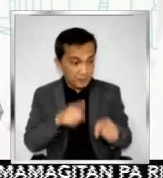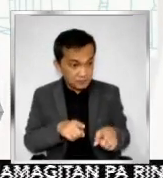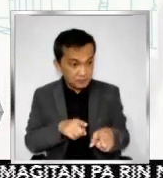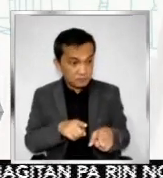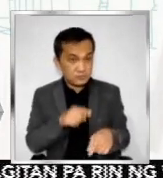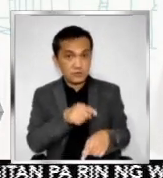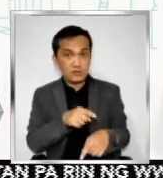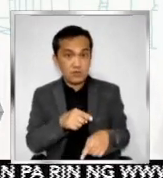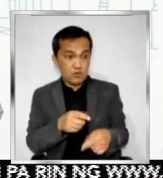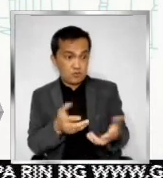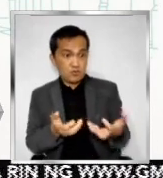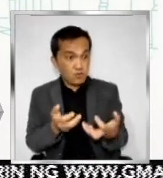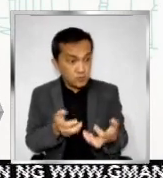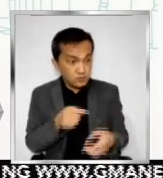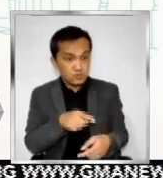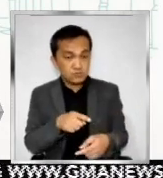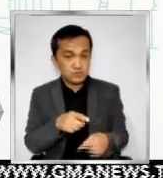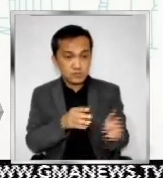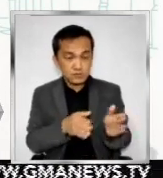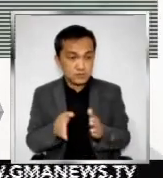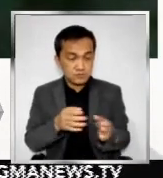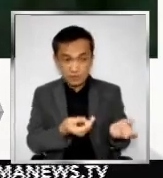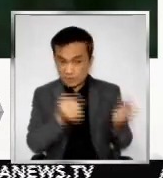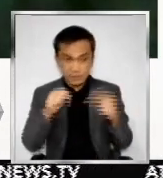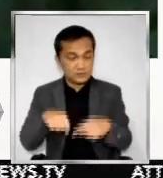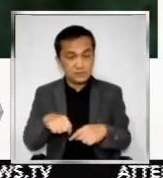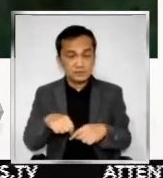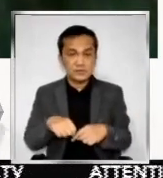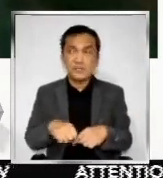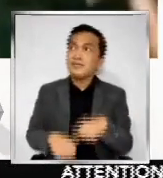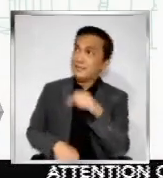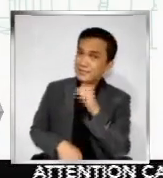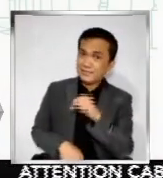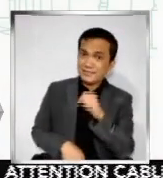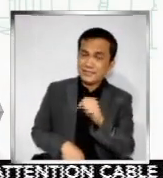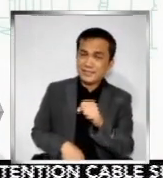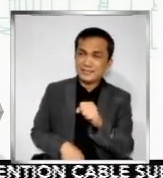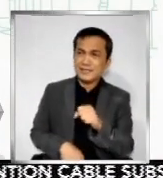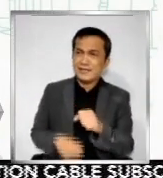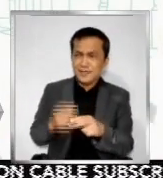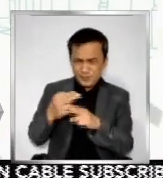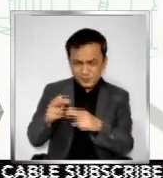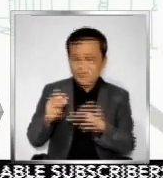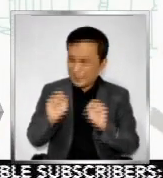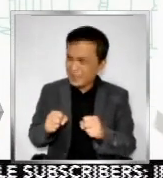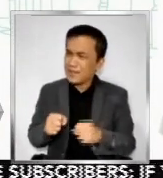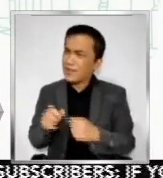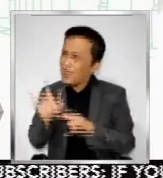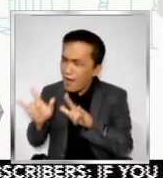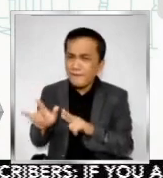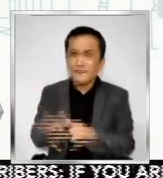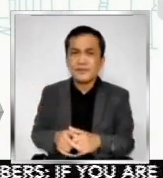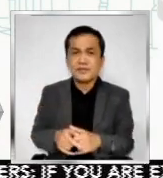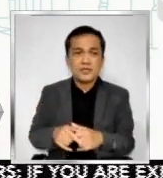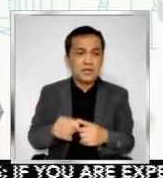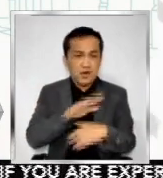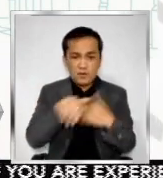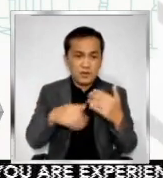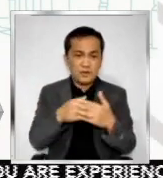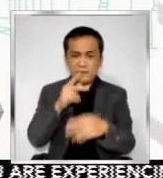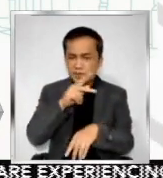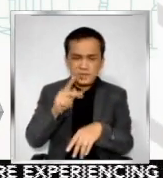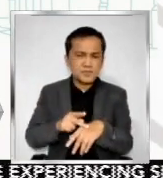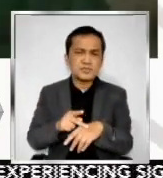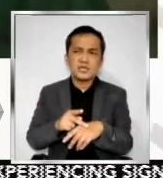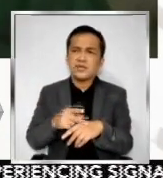on probably coming here? Yeah, as soon as we can, I'd love to. Everyone in the Philippines has been so, so lovely and so